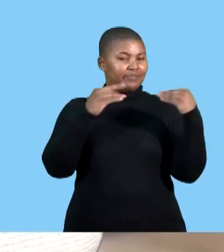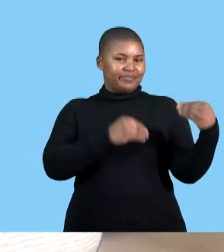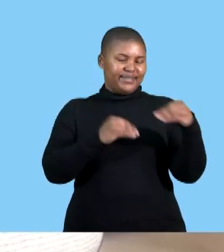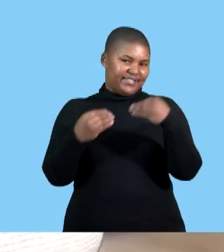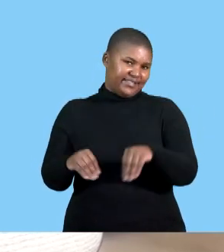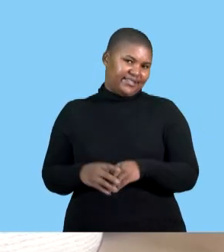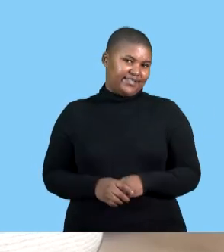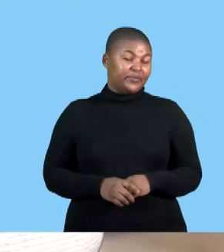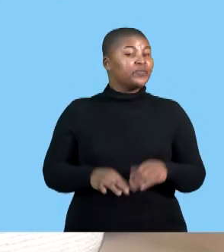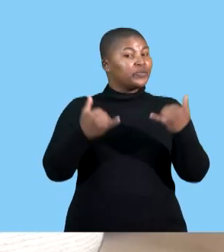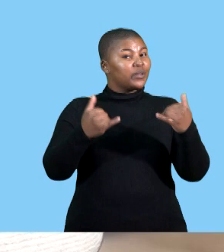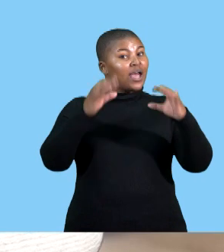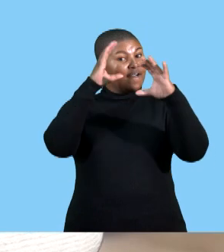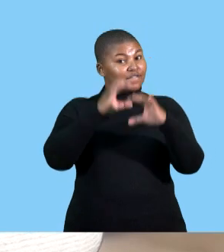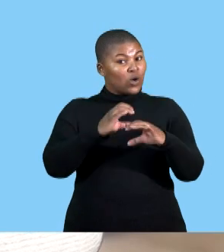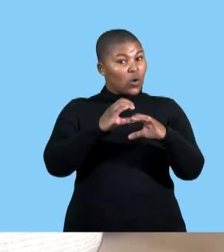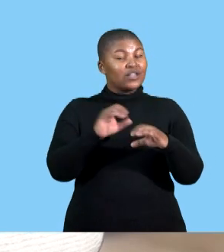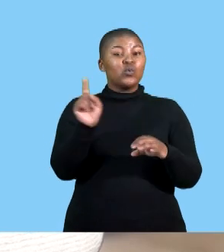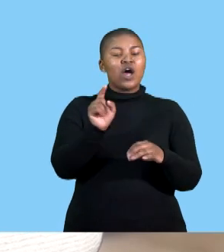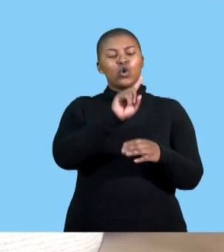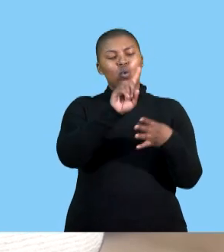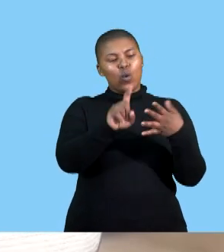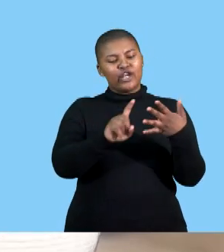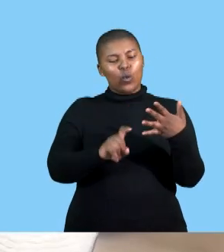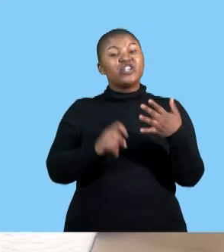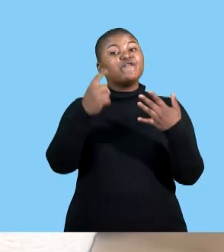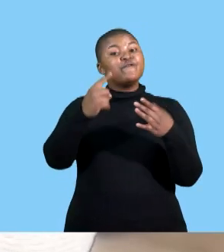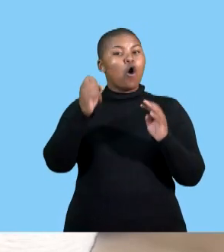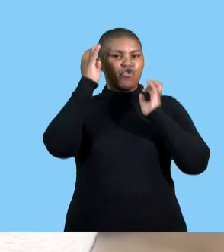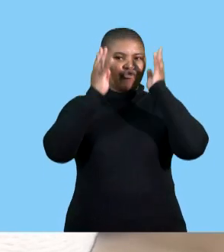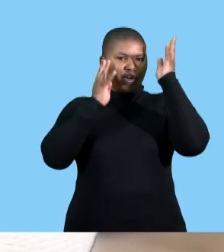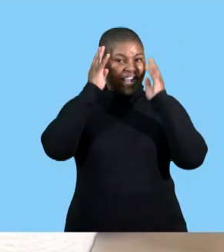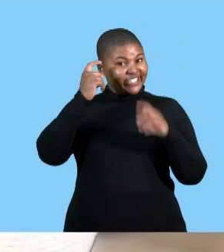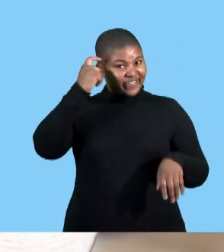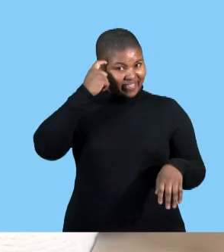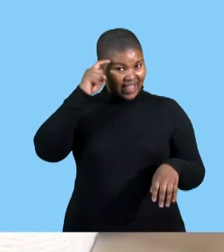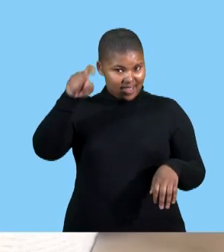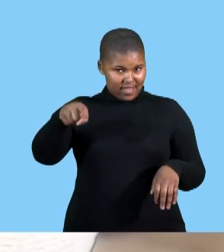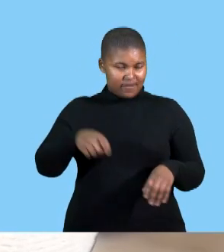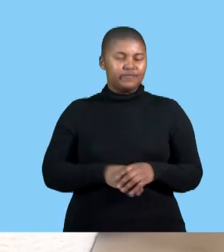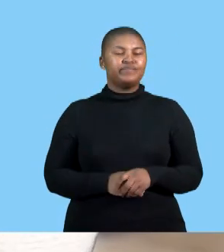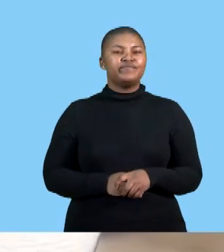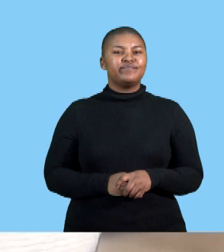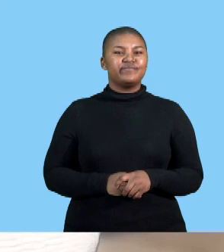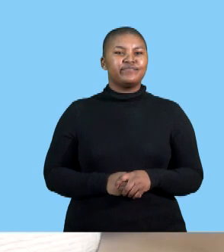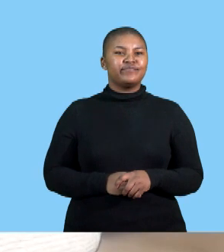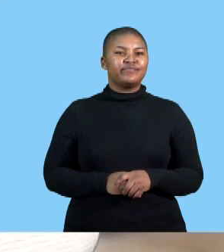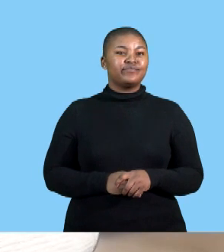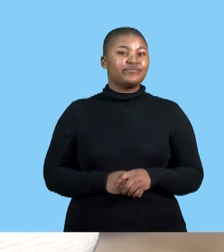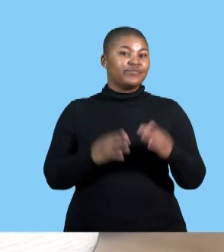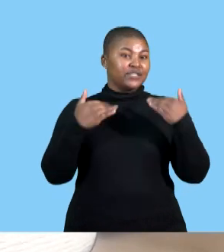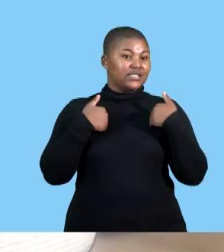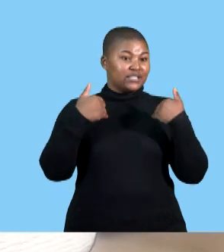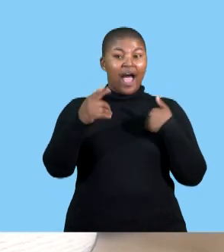on the application questions under the topic creative thinking. Right, so we will start with our